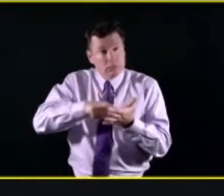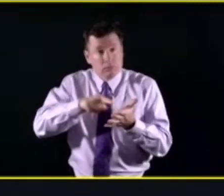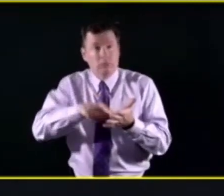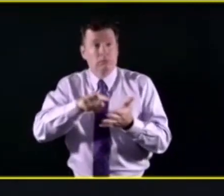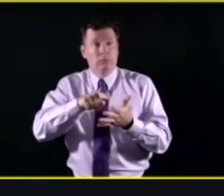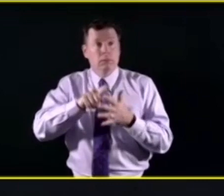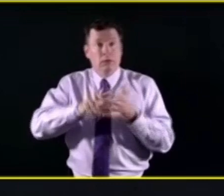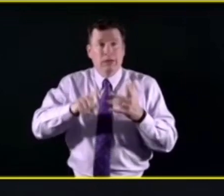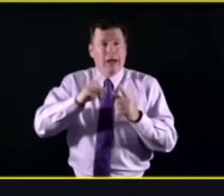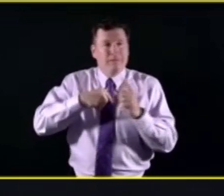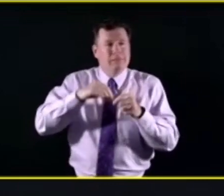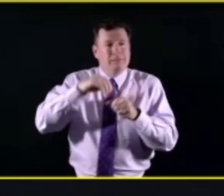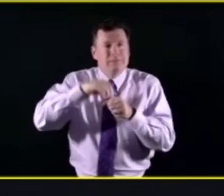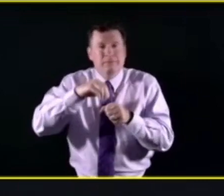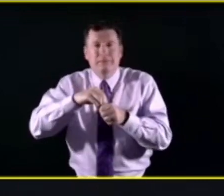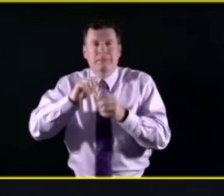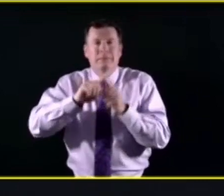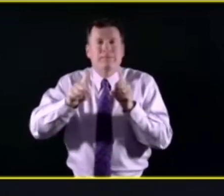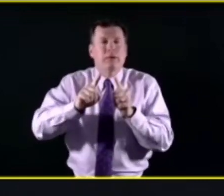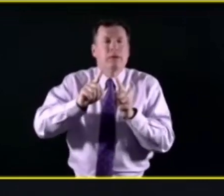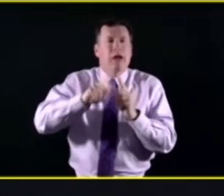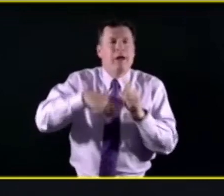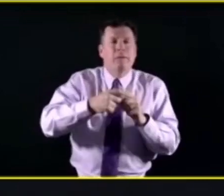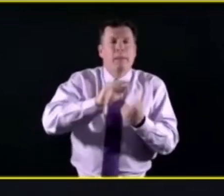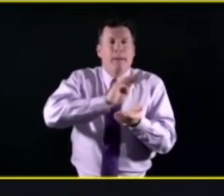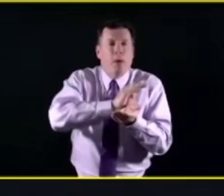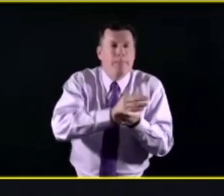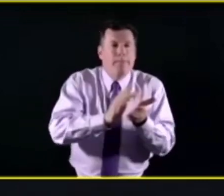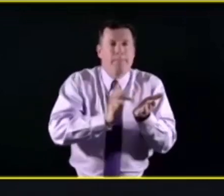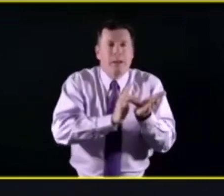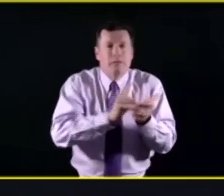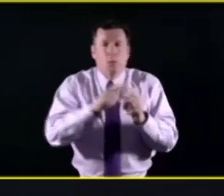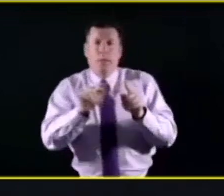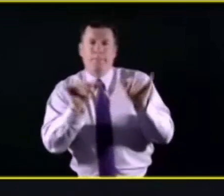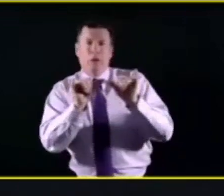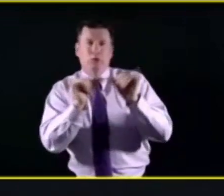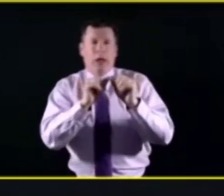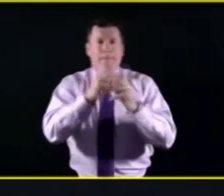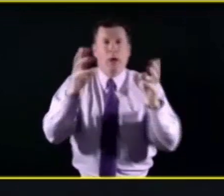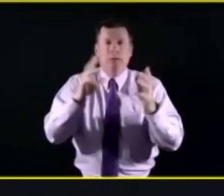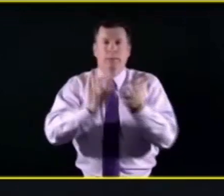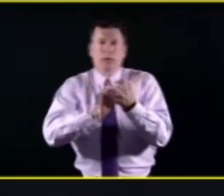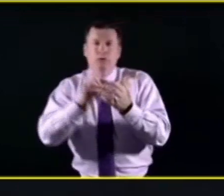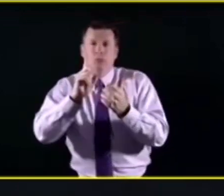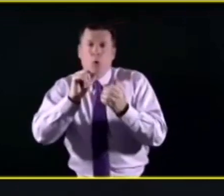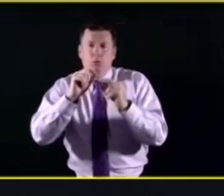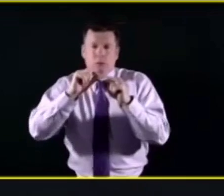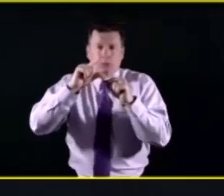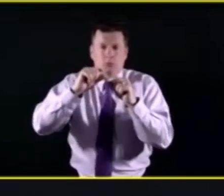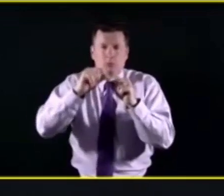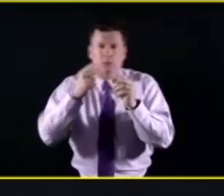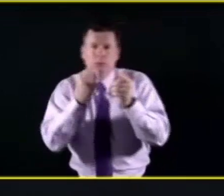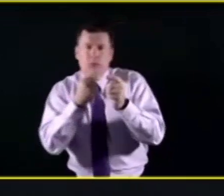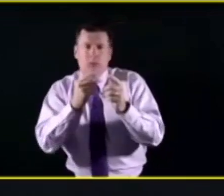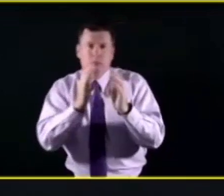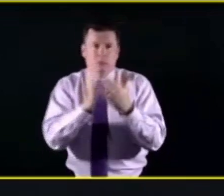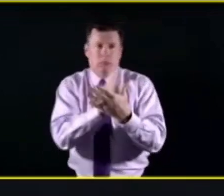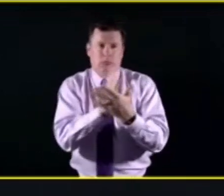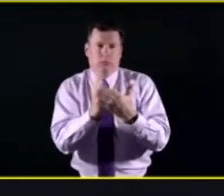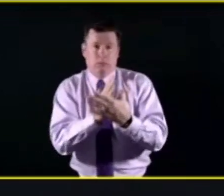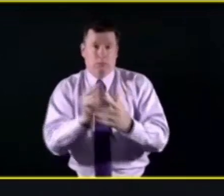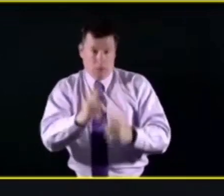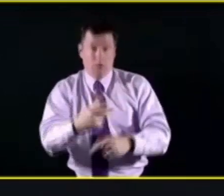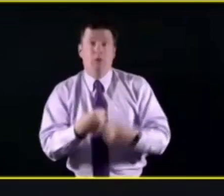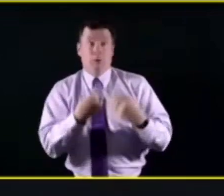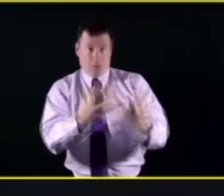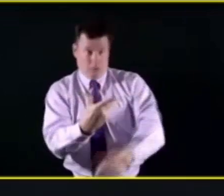doses, and they will proceed in a sequence. And so each week, over the next many weeks, we